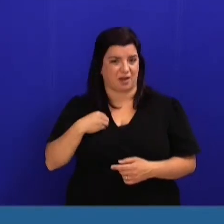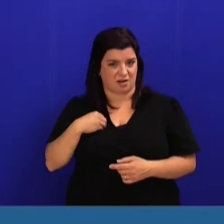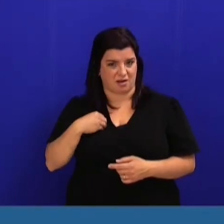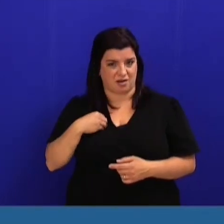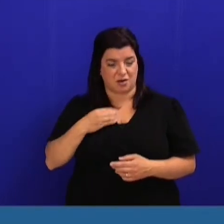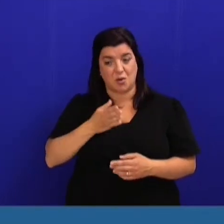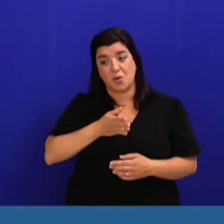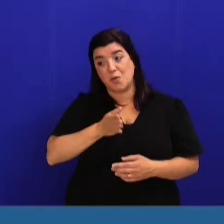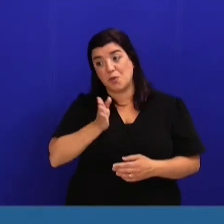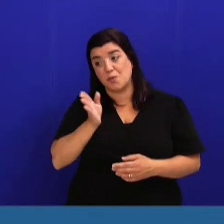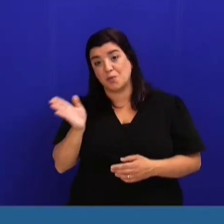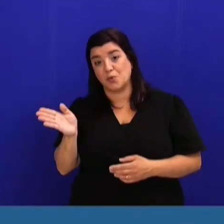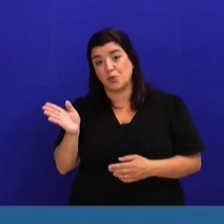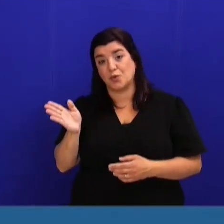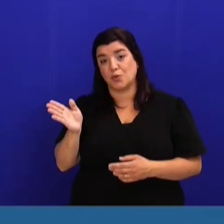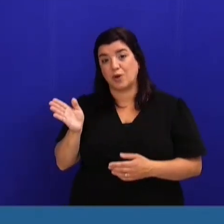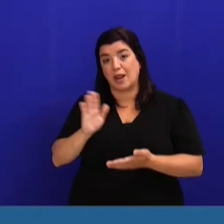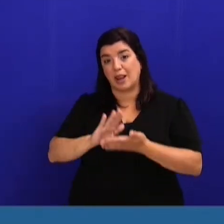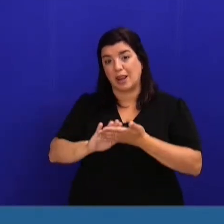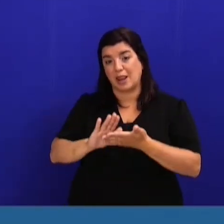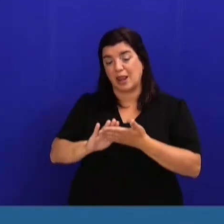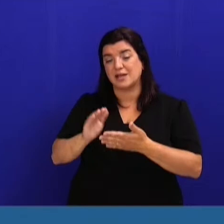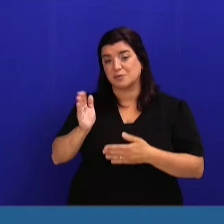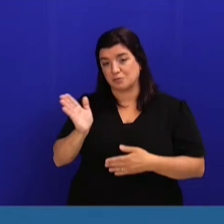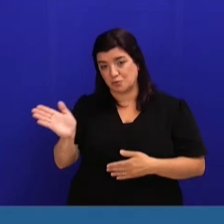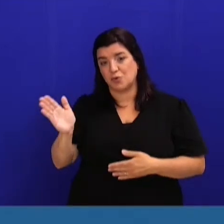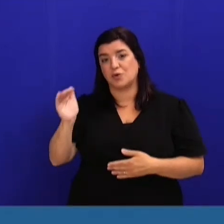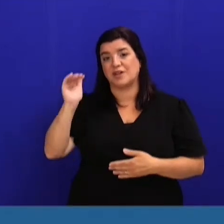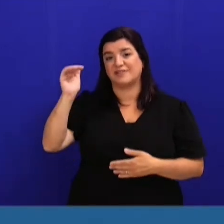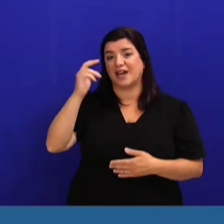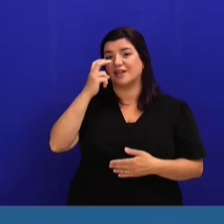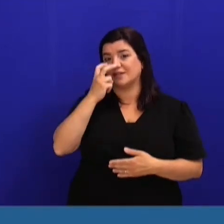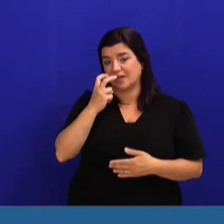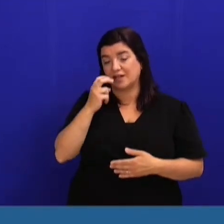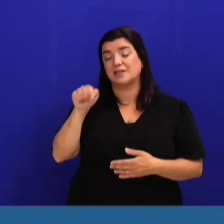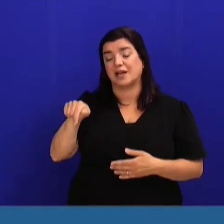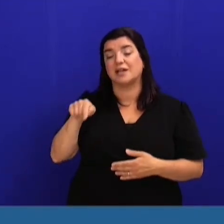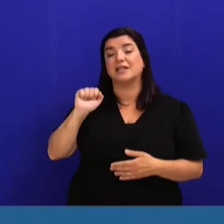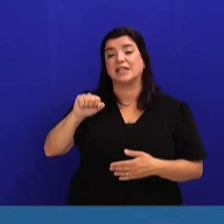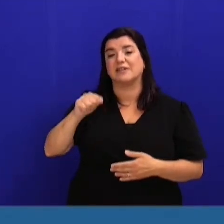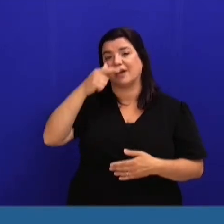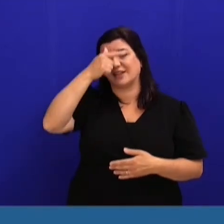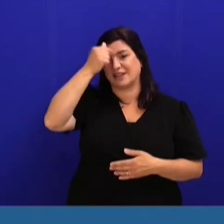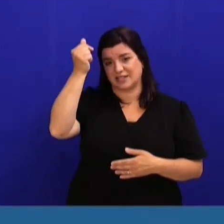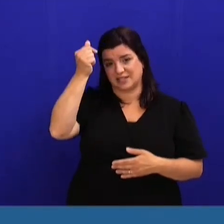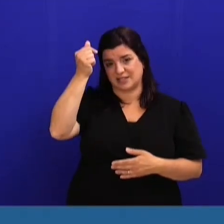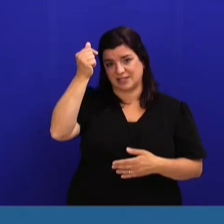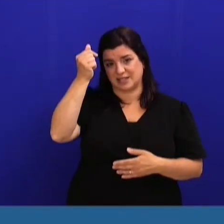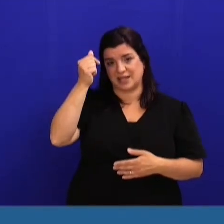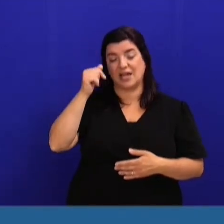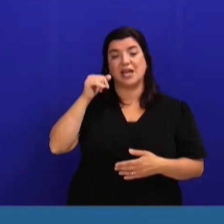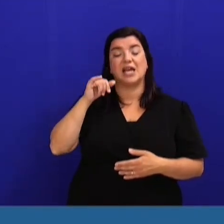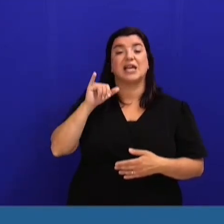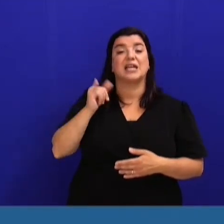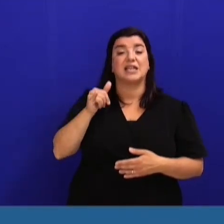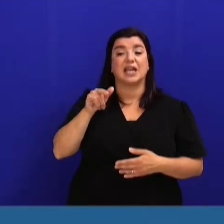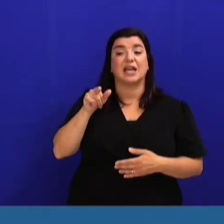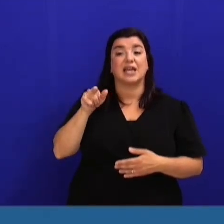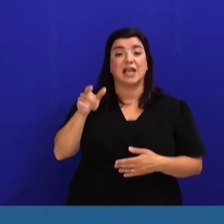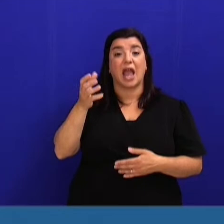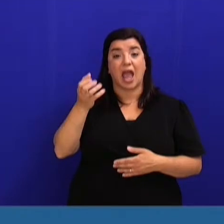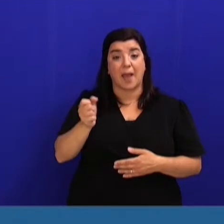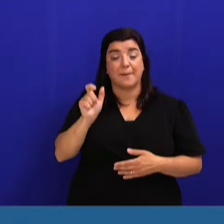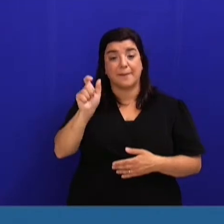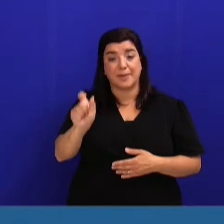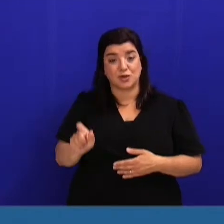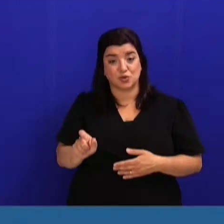lejn il-home tagħhom tal-anzjani dan isirilhom it-test. U hemmhekk jekk inti jkollok persuni li jkun